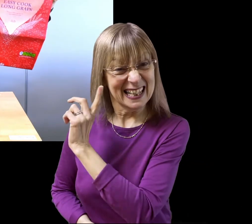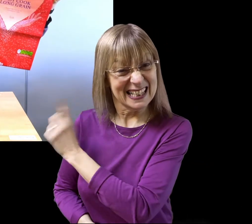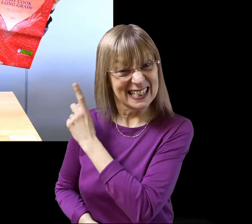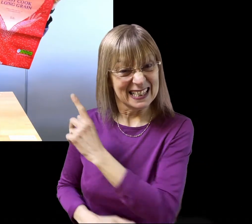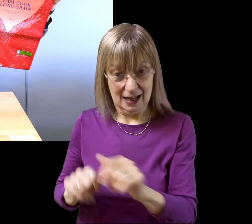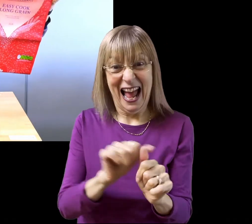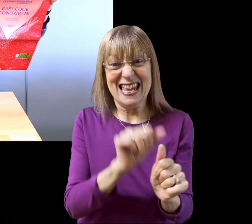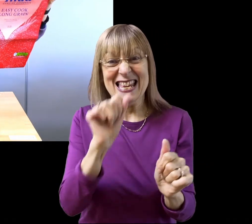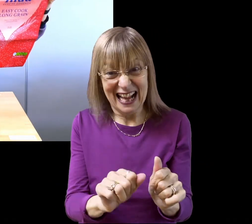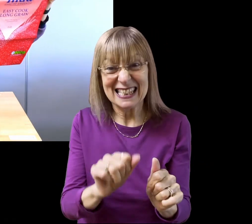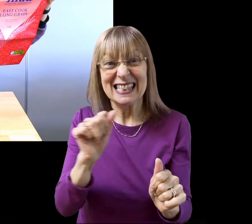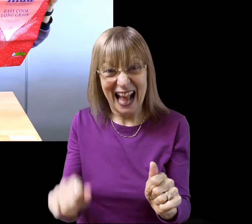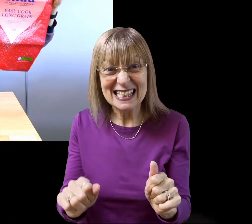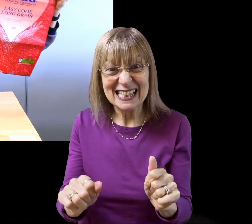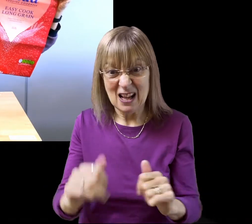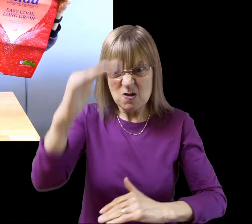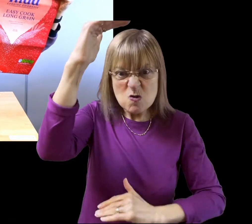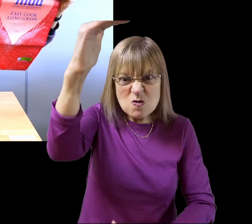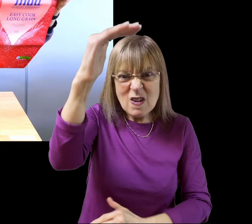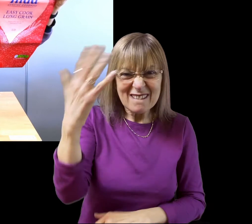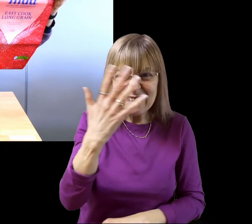these next. And this is a